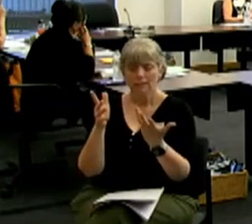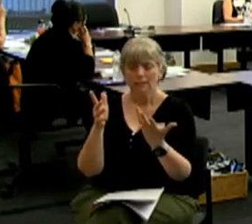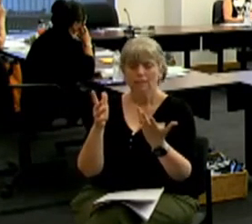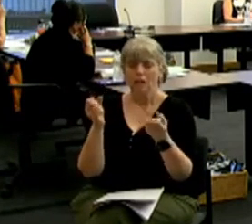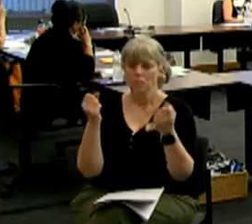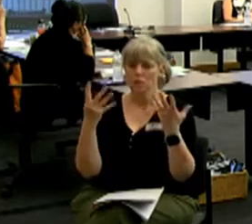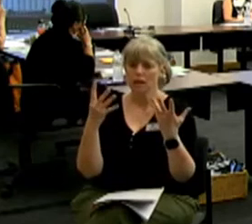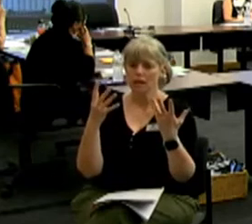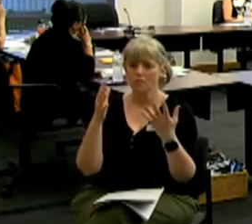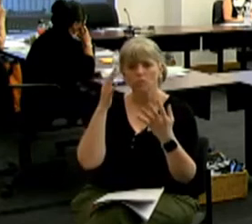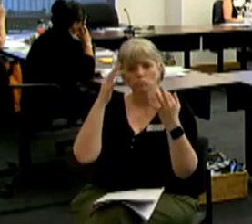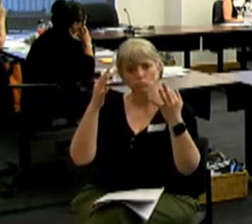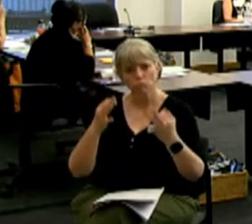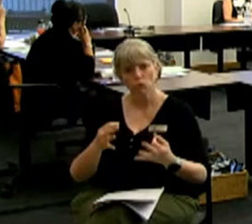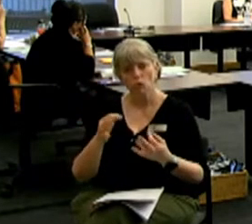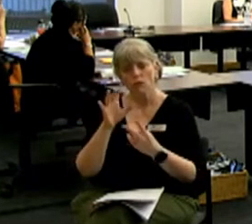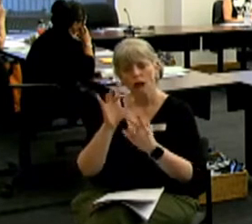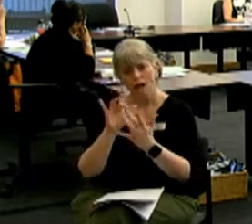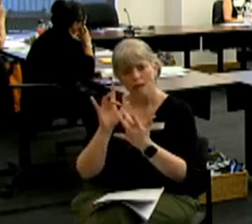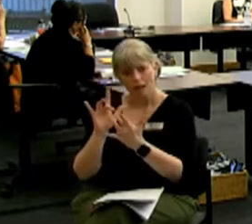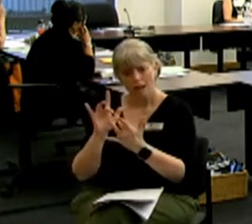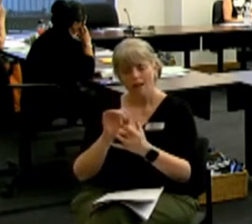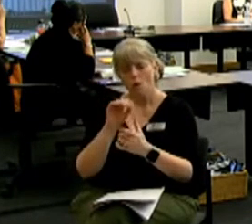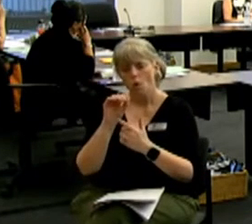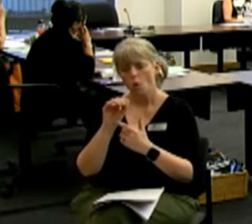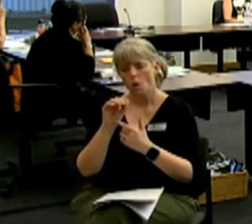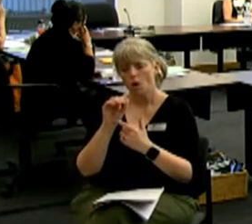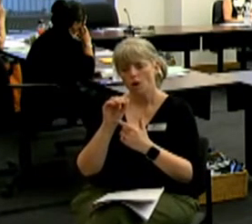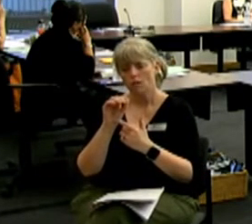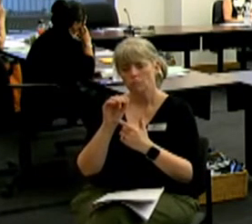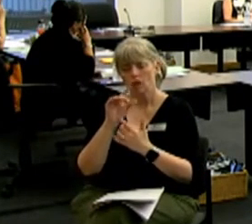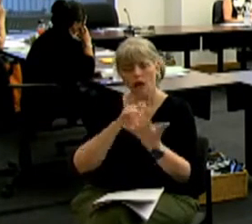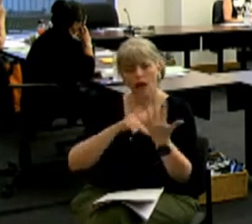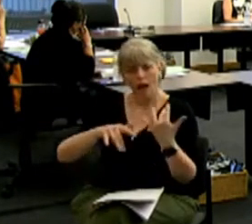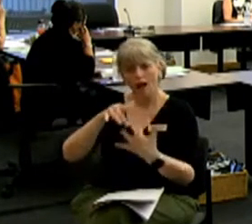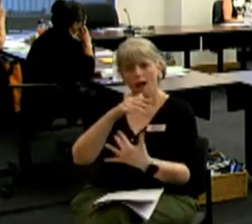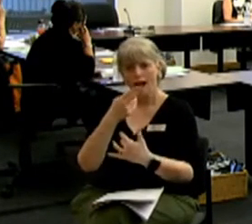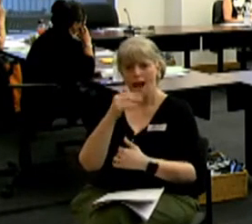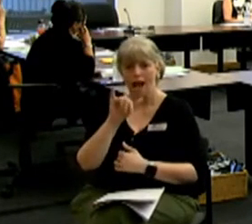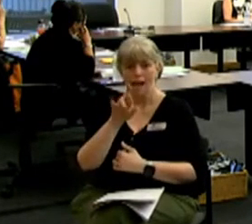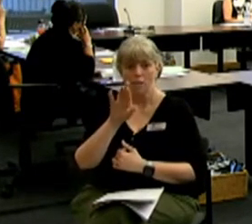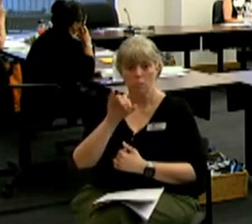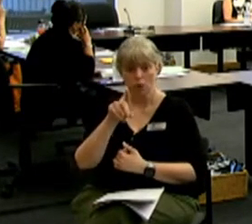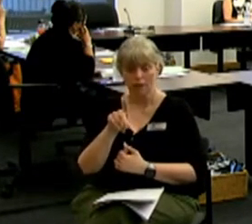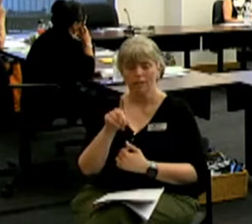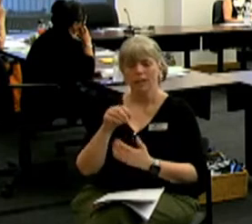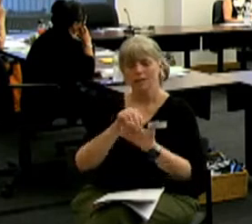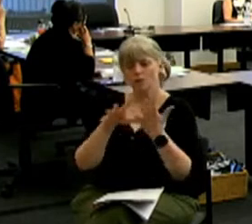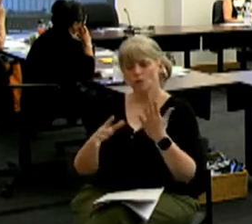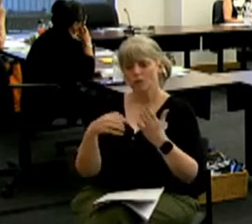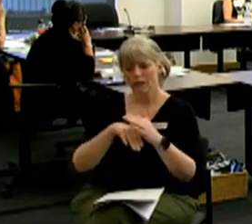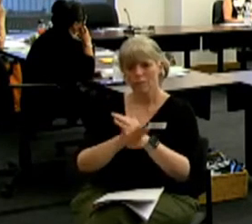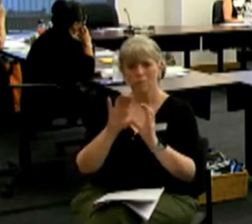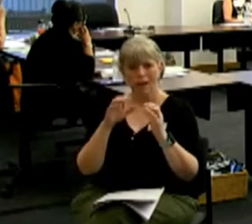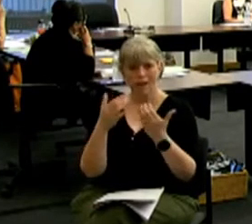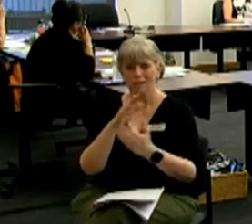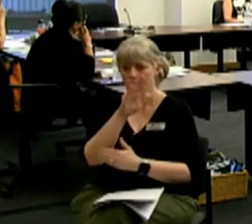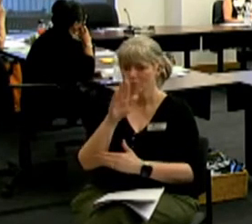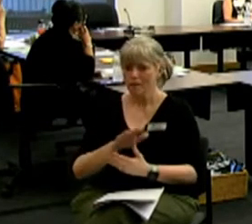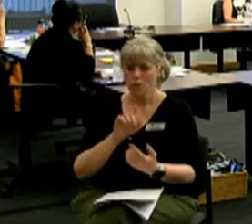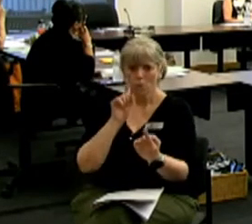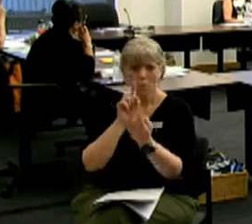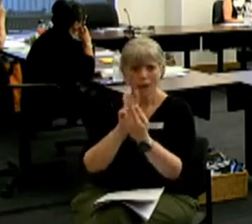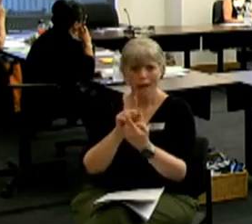many of them chose the online or a hybrid format. Student came into my class. I'd never met